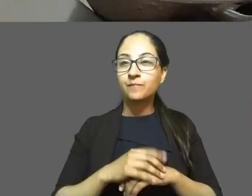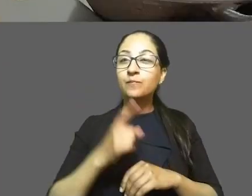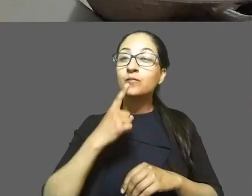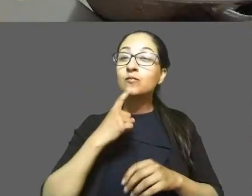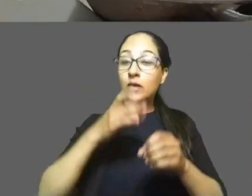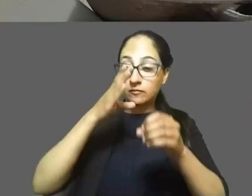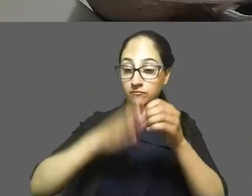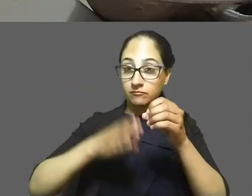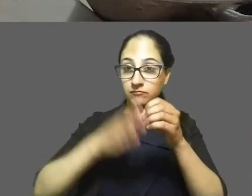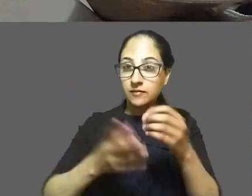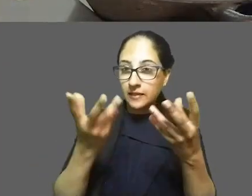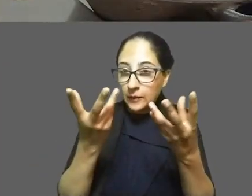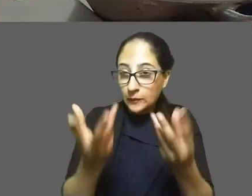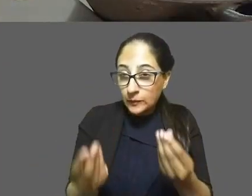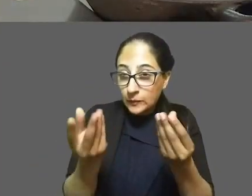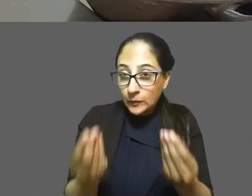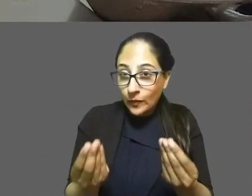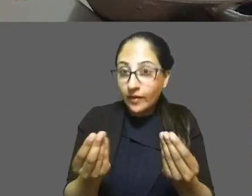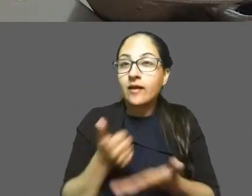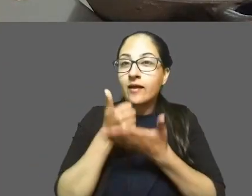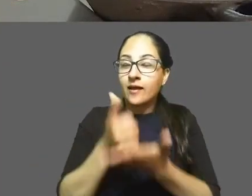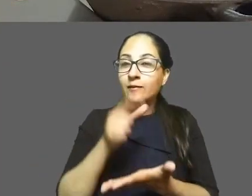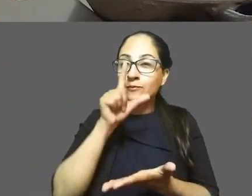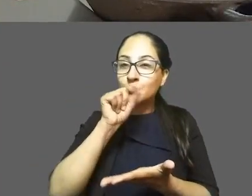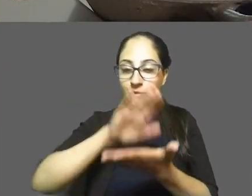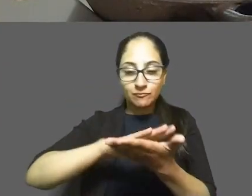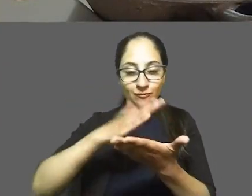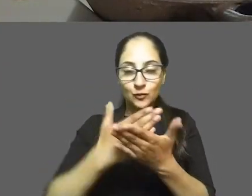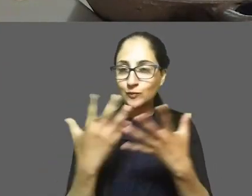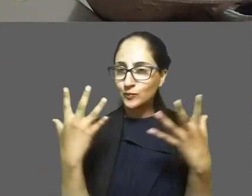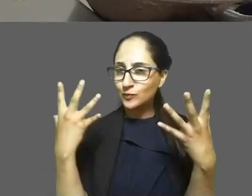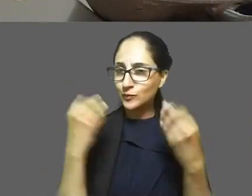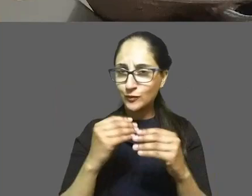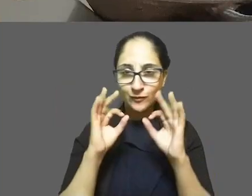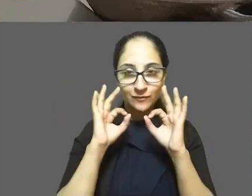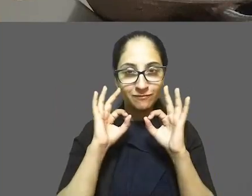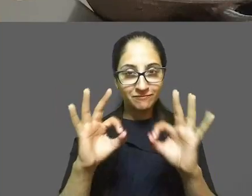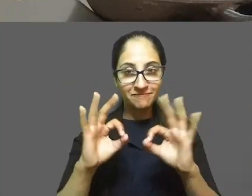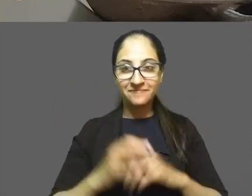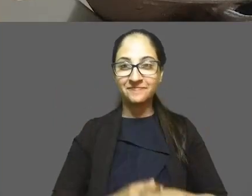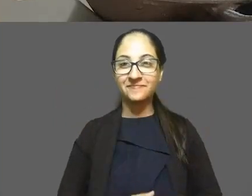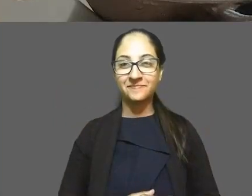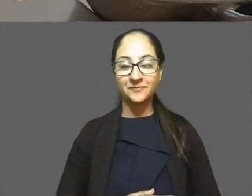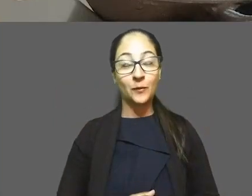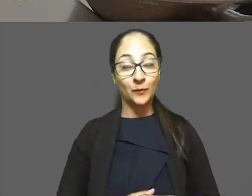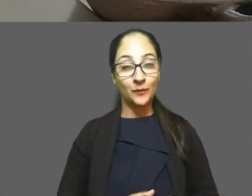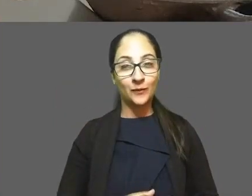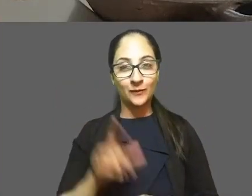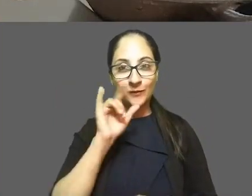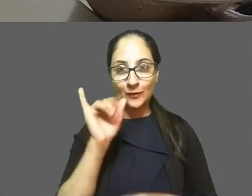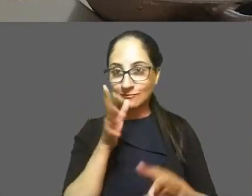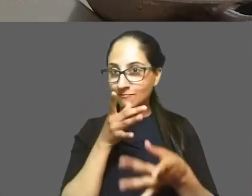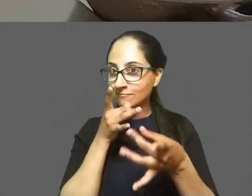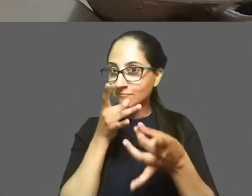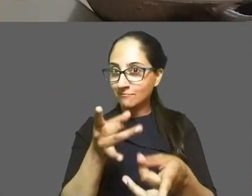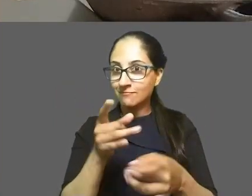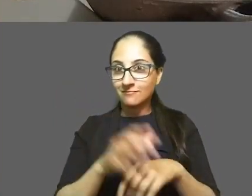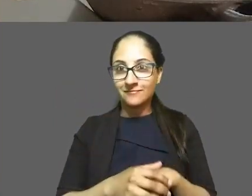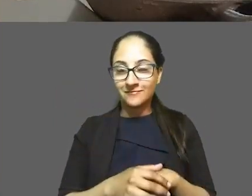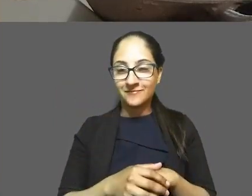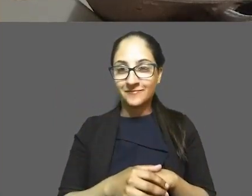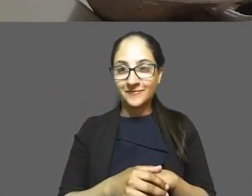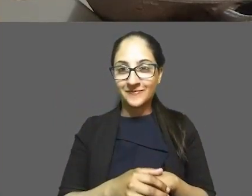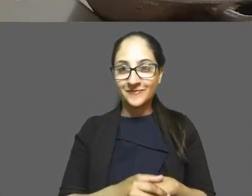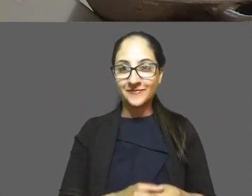reduced. The tomatoes and all that moisture has cooked the chicken down beautifully.